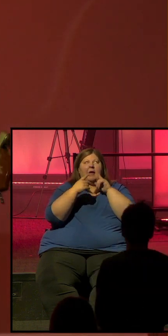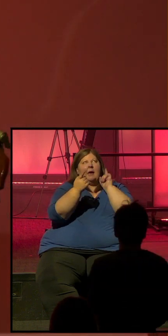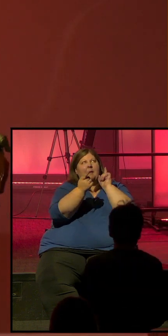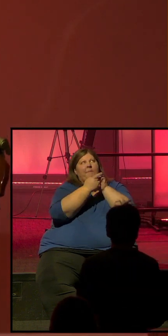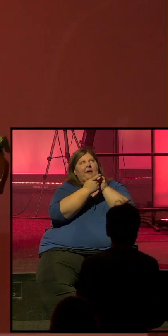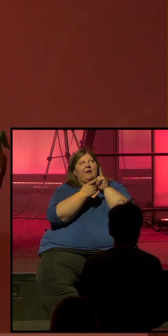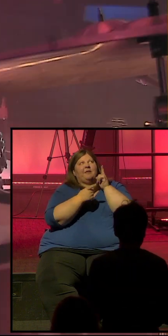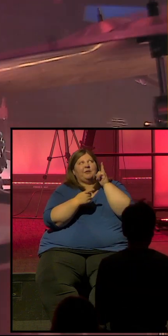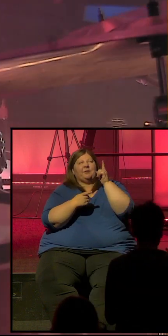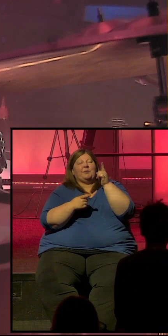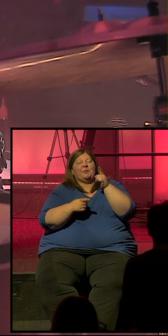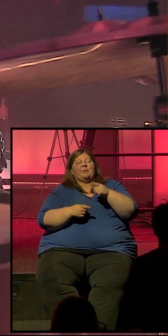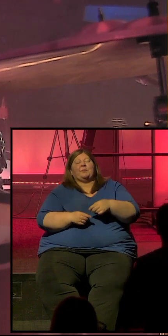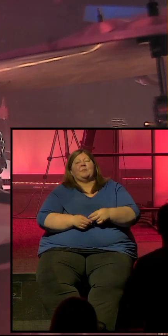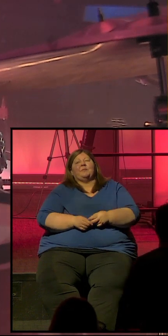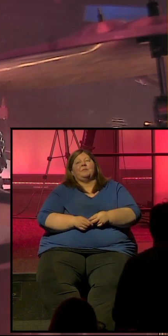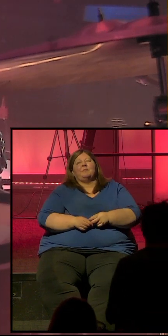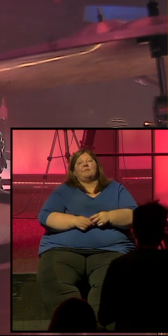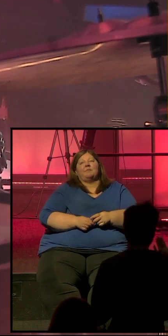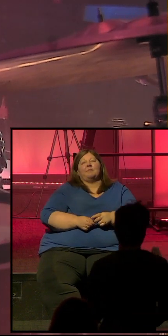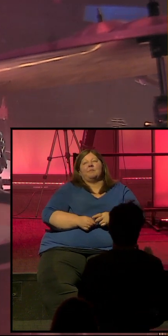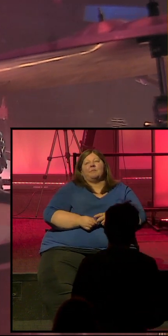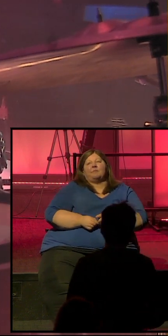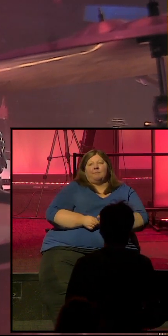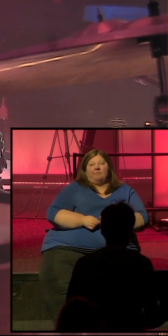till I met you.